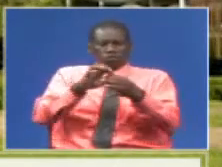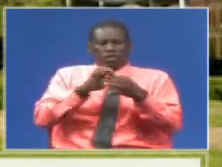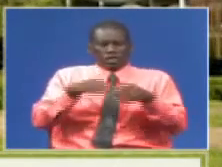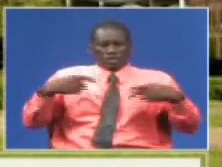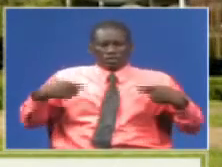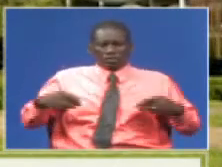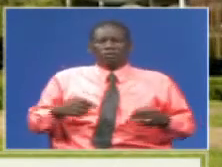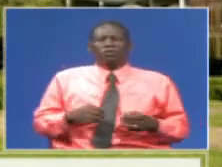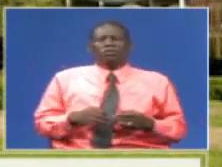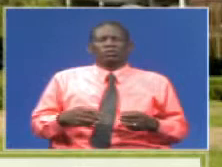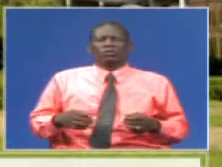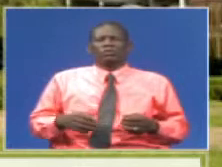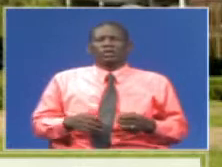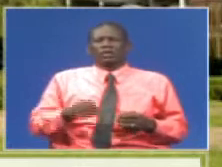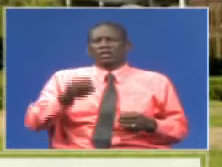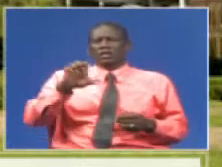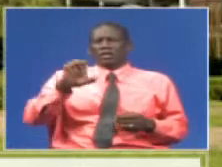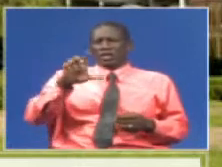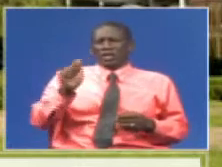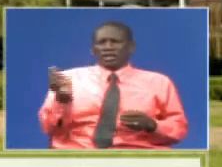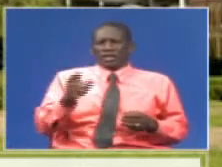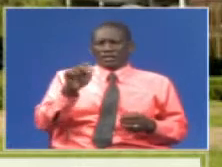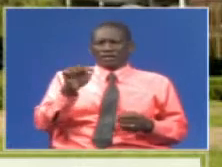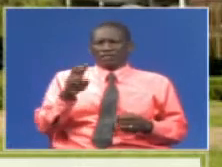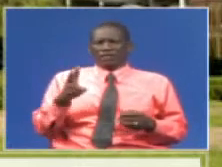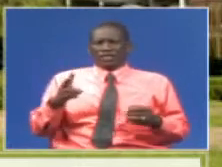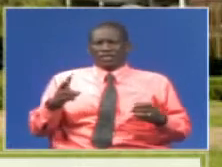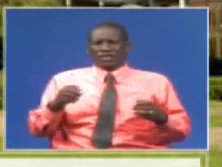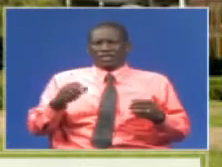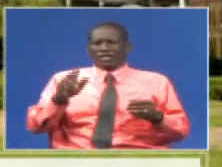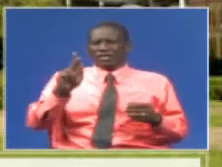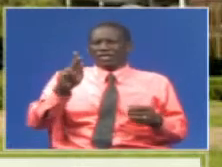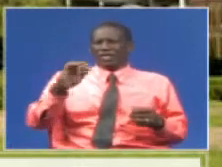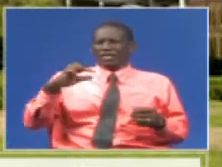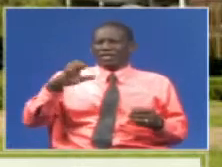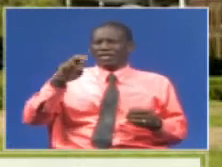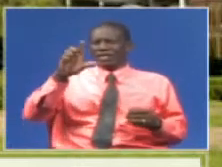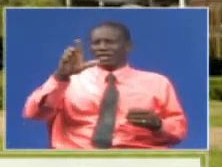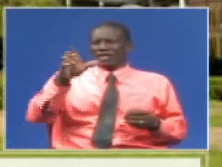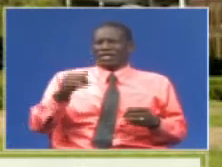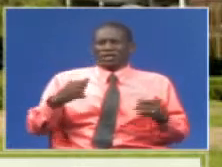the people. Leila Mohamed, NTV, Kigali, Rwanda.